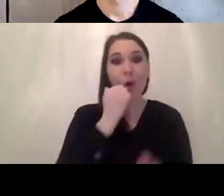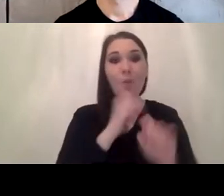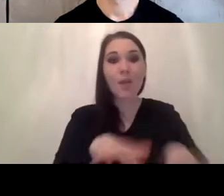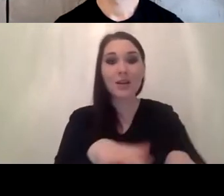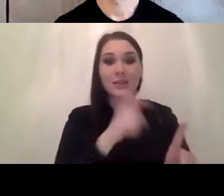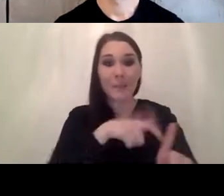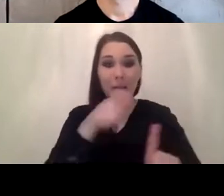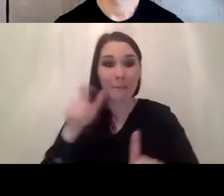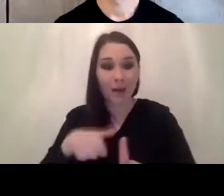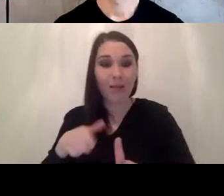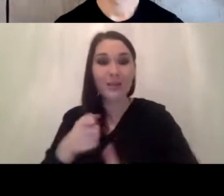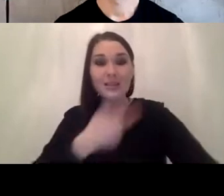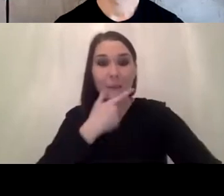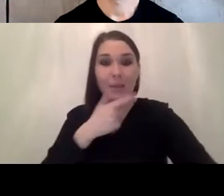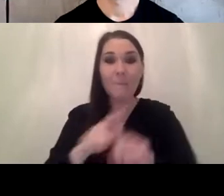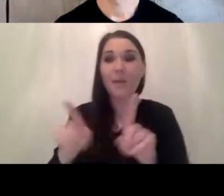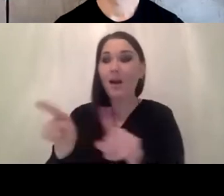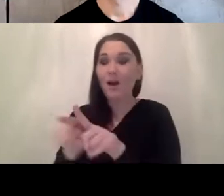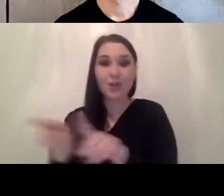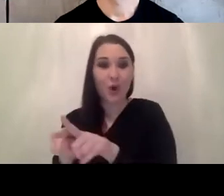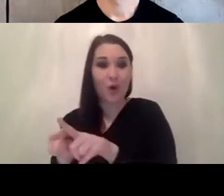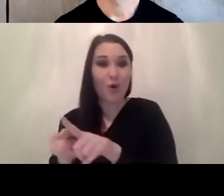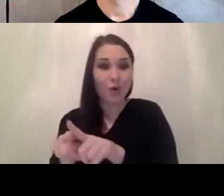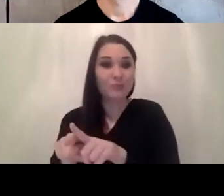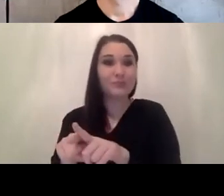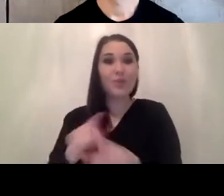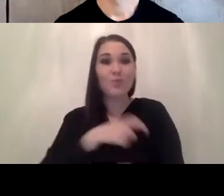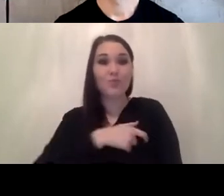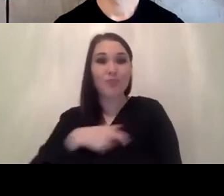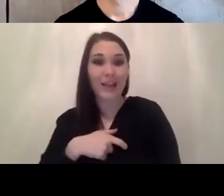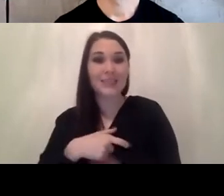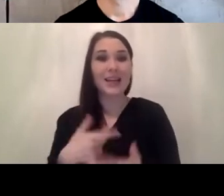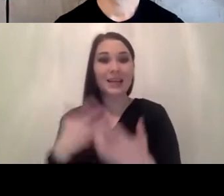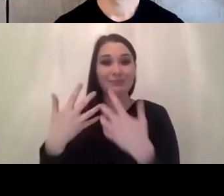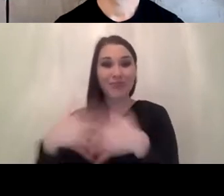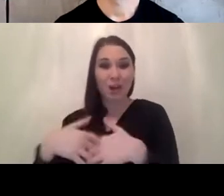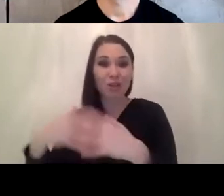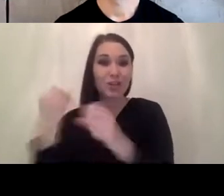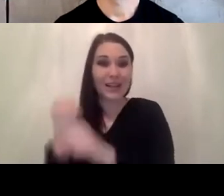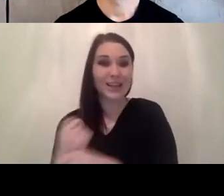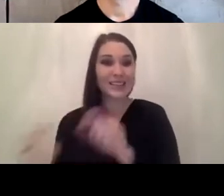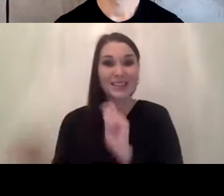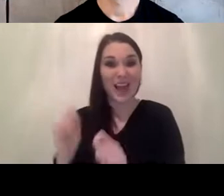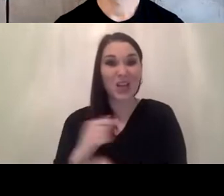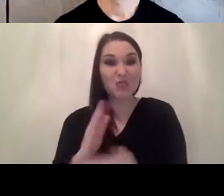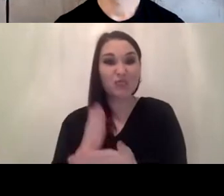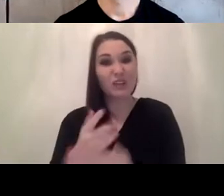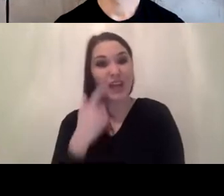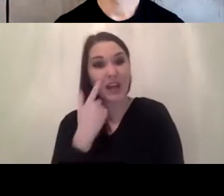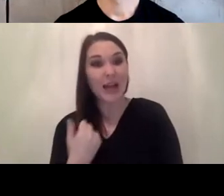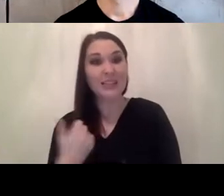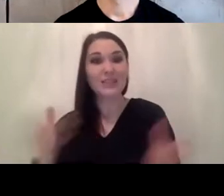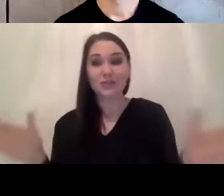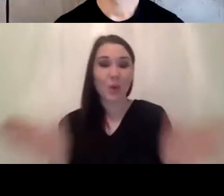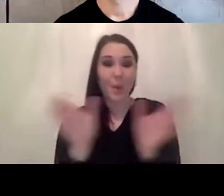of Dublin, but then also really passionate about branding, design, and kind of technology. So it's been really nice kind of being able to combine